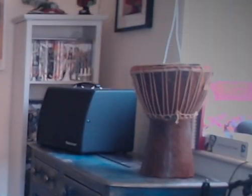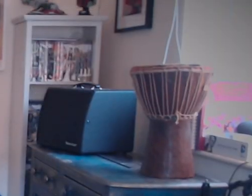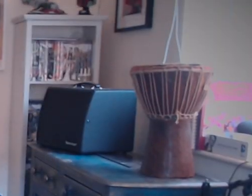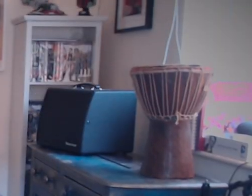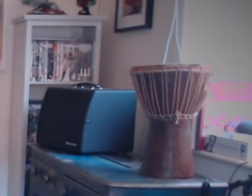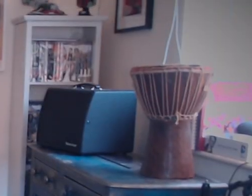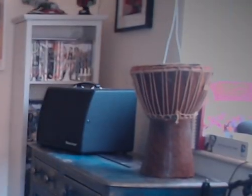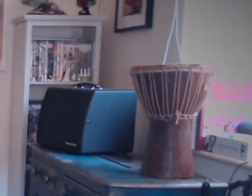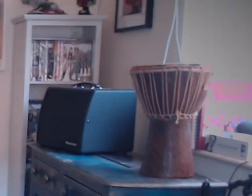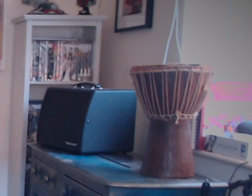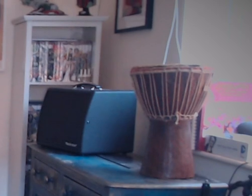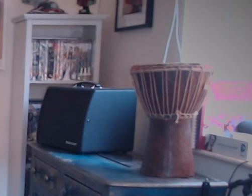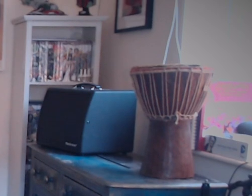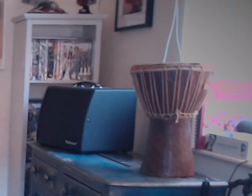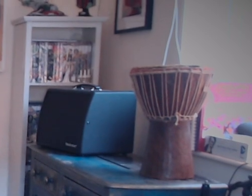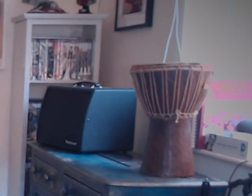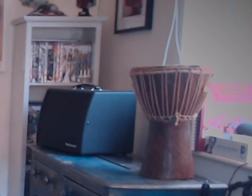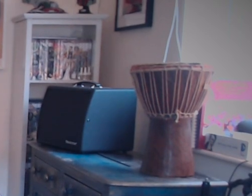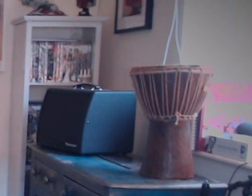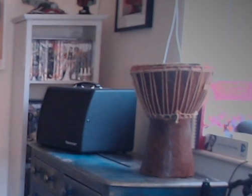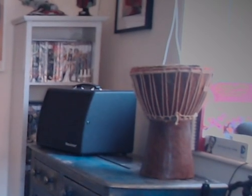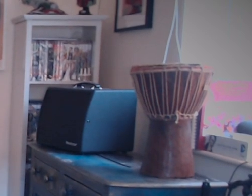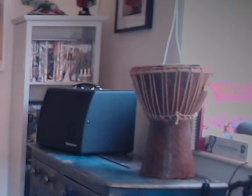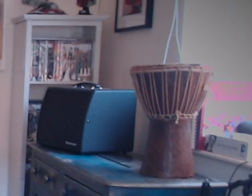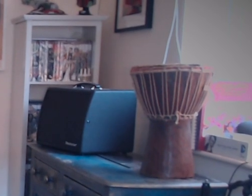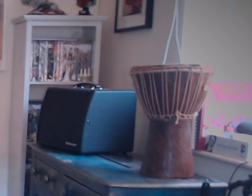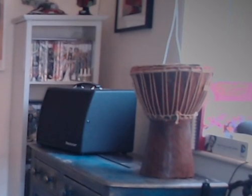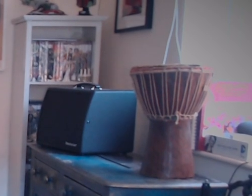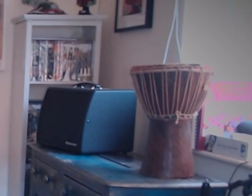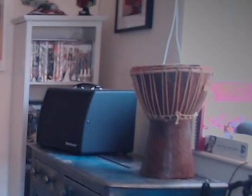Sorry about the mistake, but there you go. Practice it and then try it with the other video